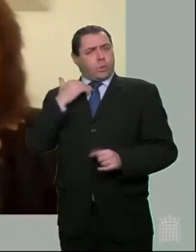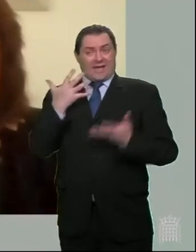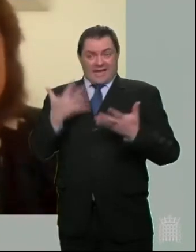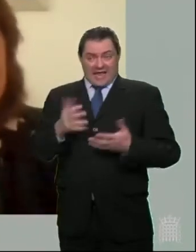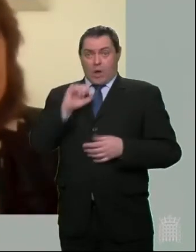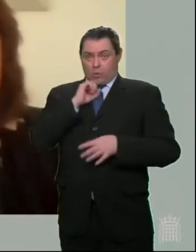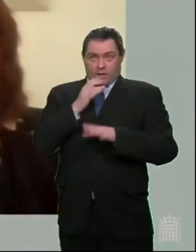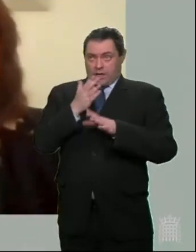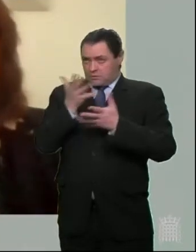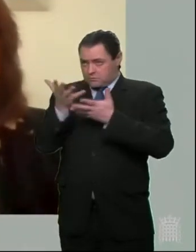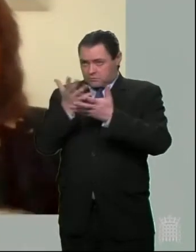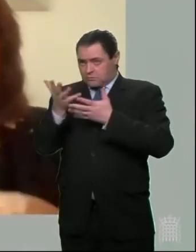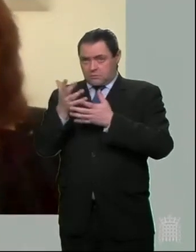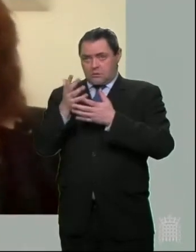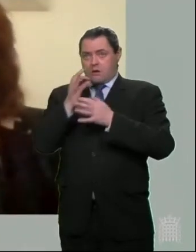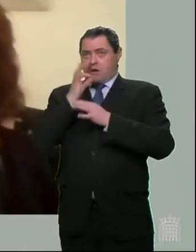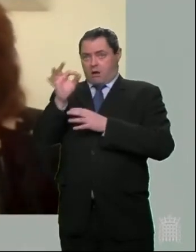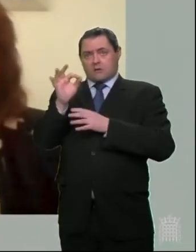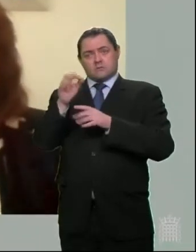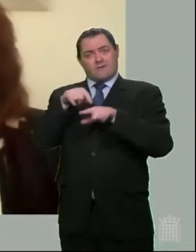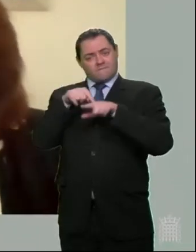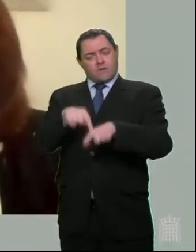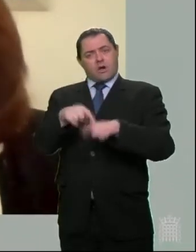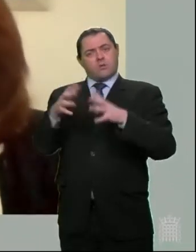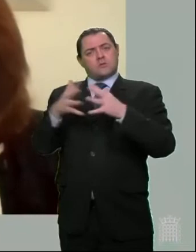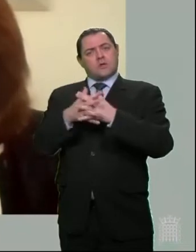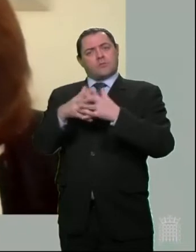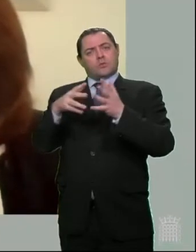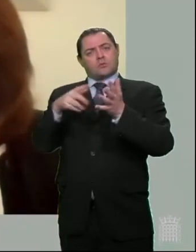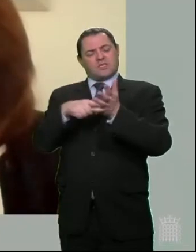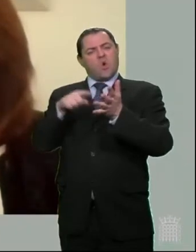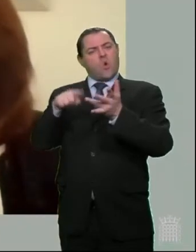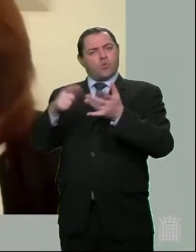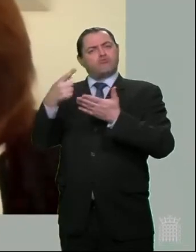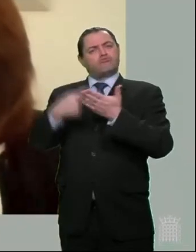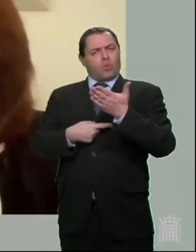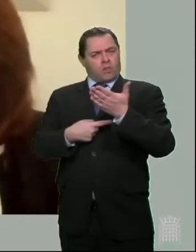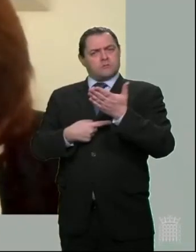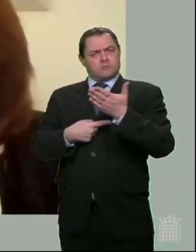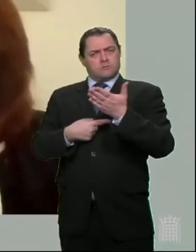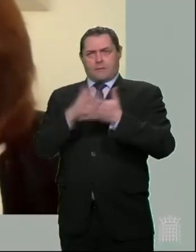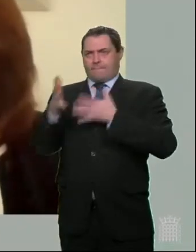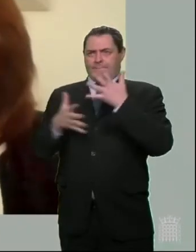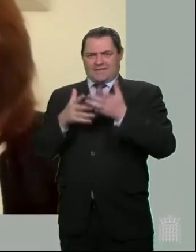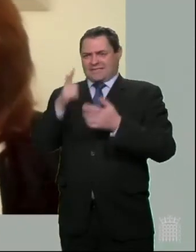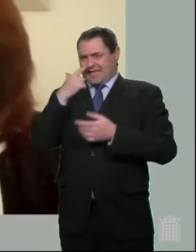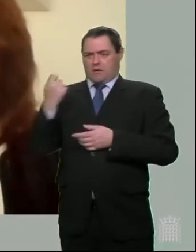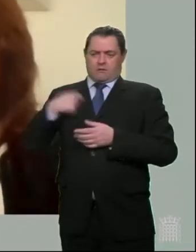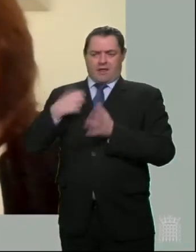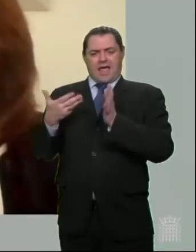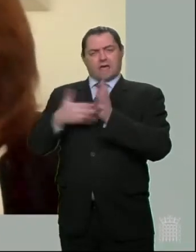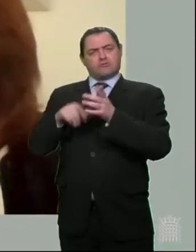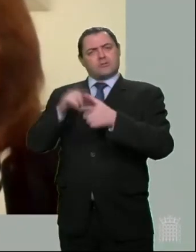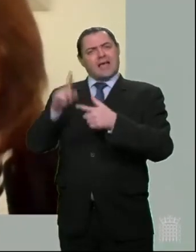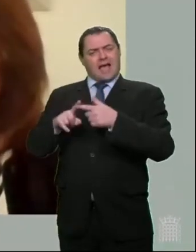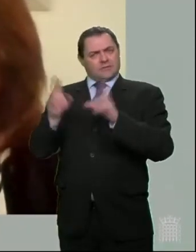to comply with the WTO rules which led to the issue? And can he promise that in the budget, his government will take steps to